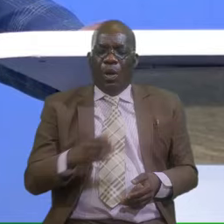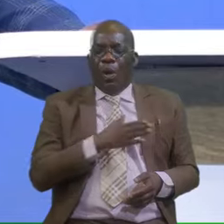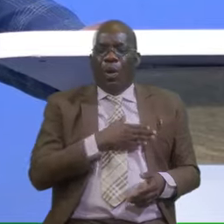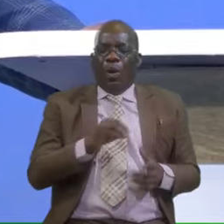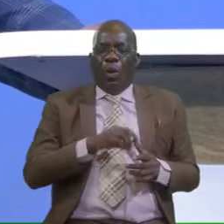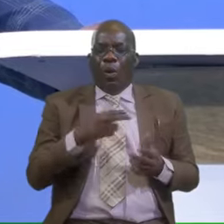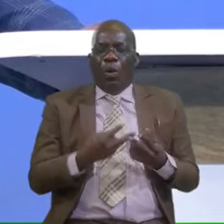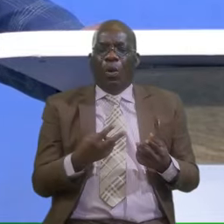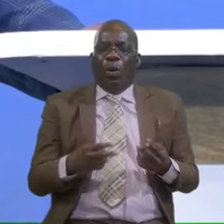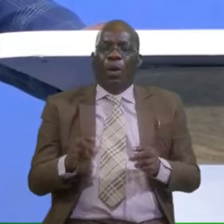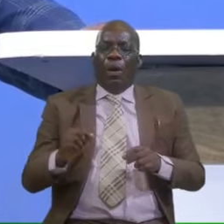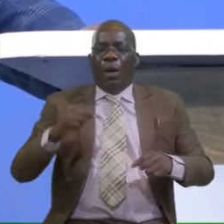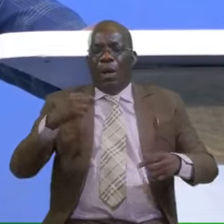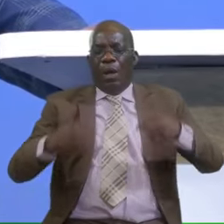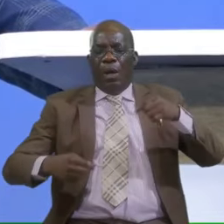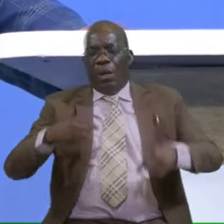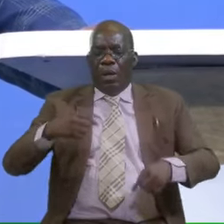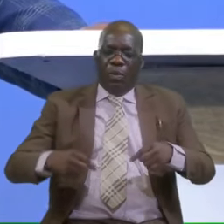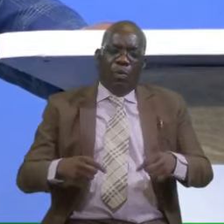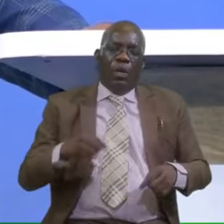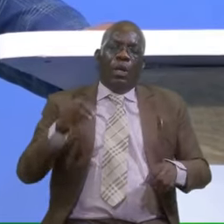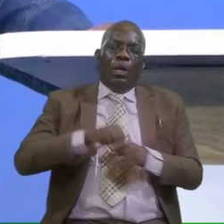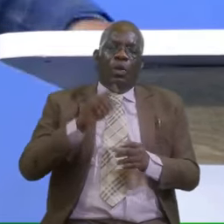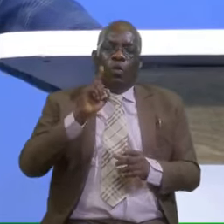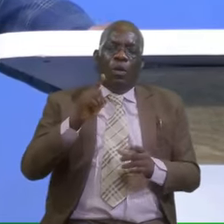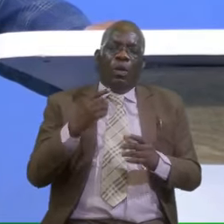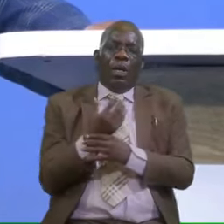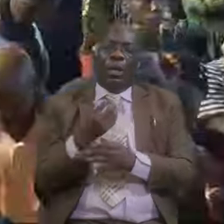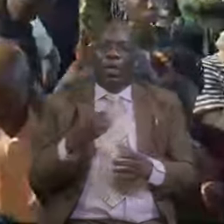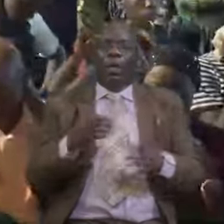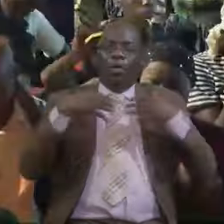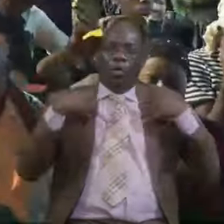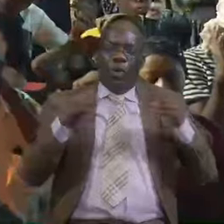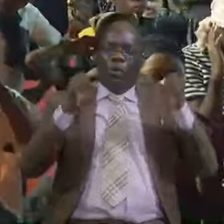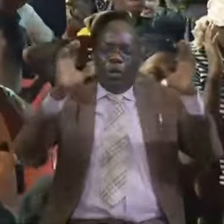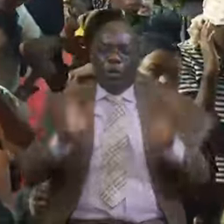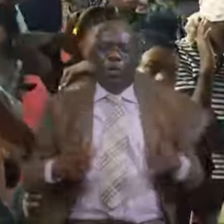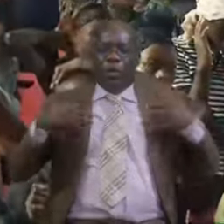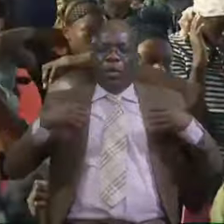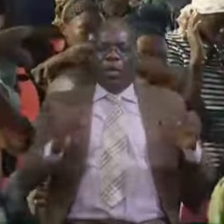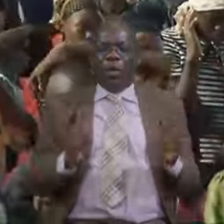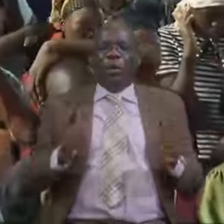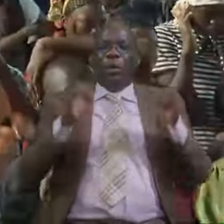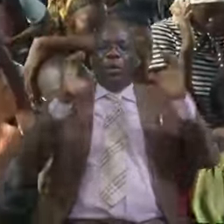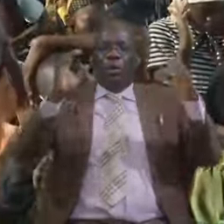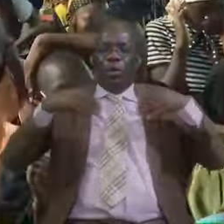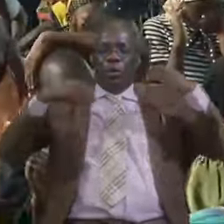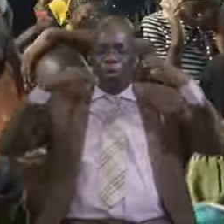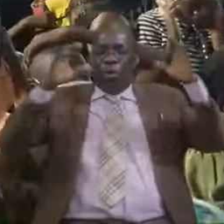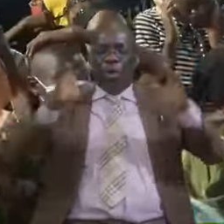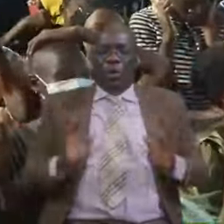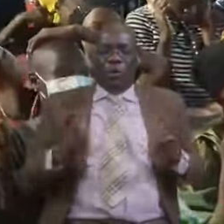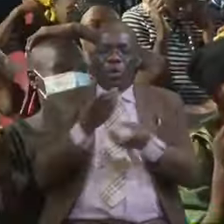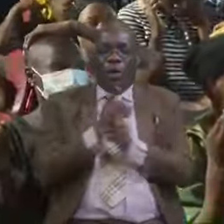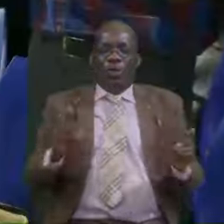the other, miracle healing. Miracle deliverance. Receive your